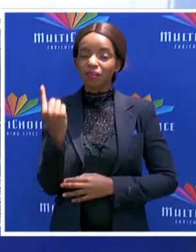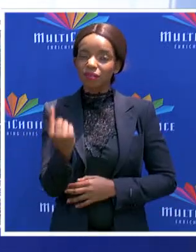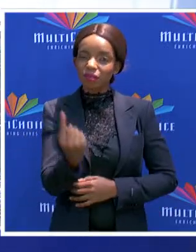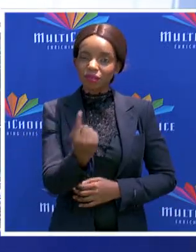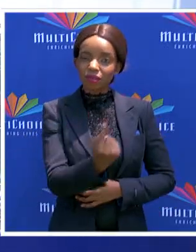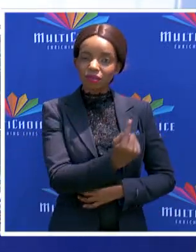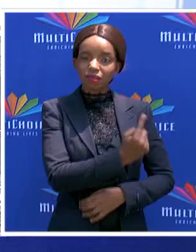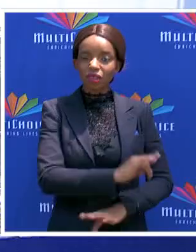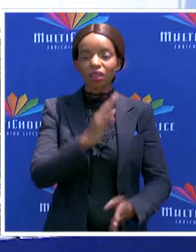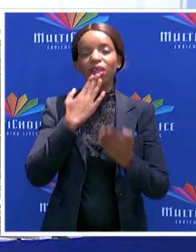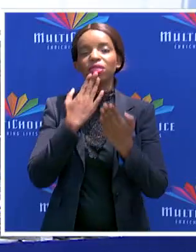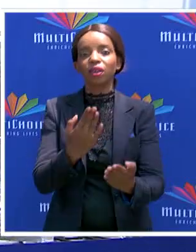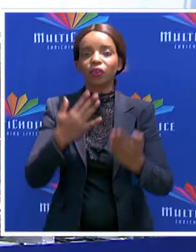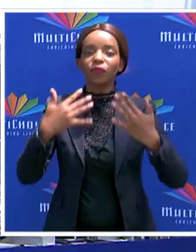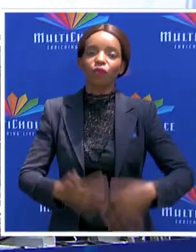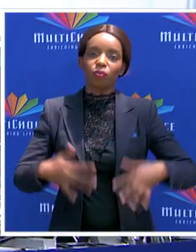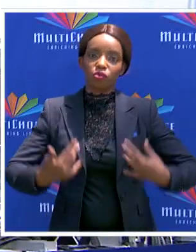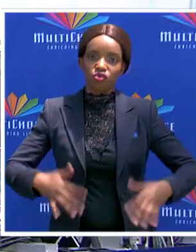you very much.